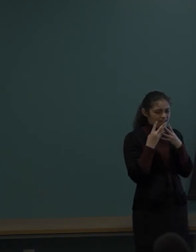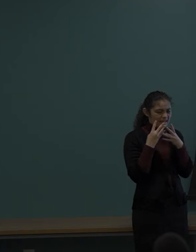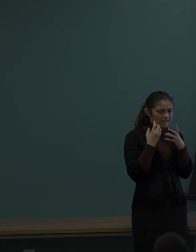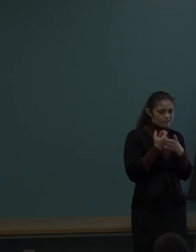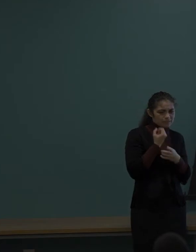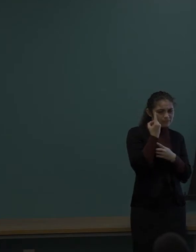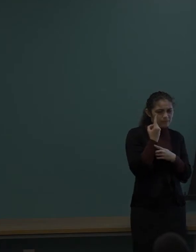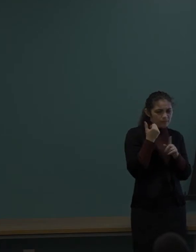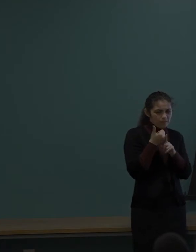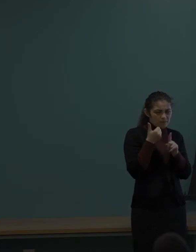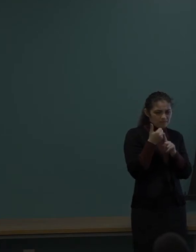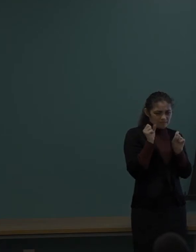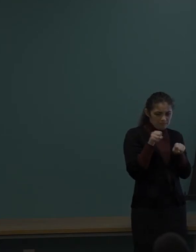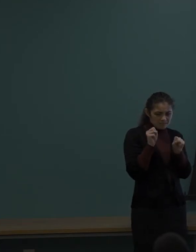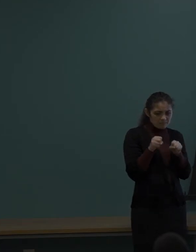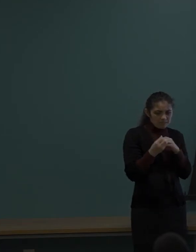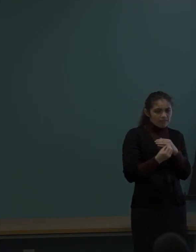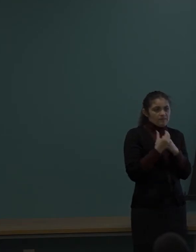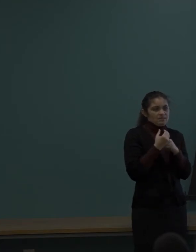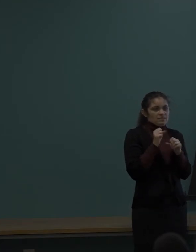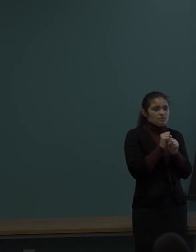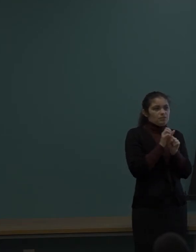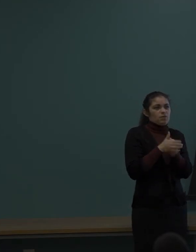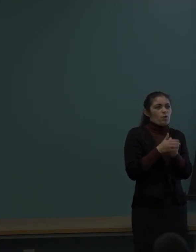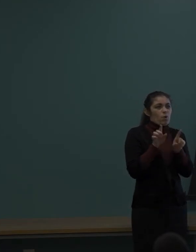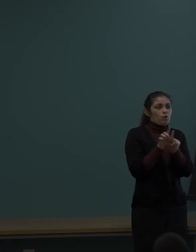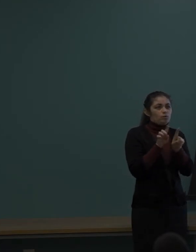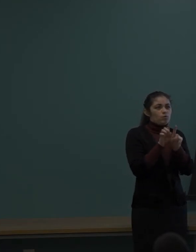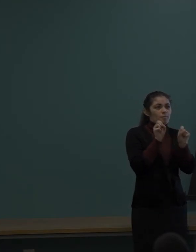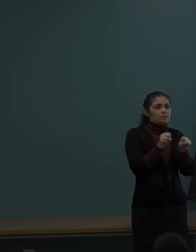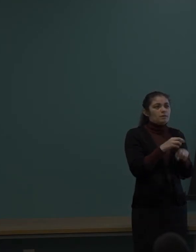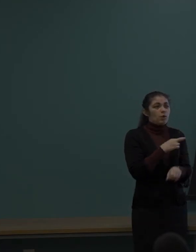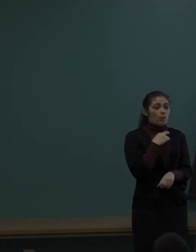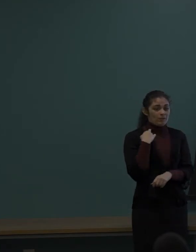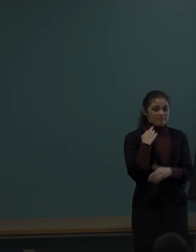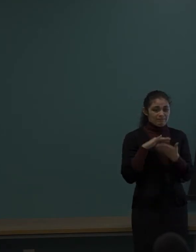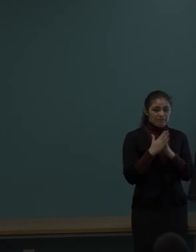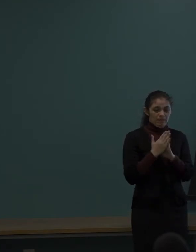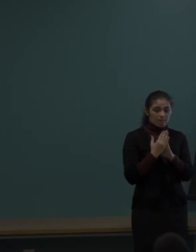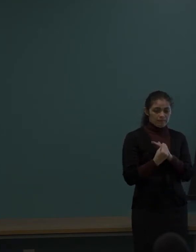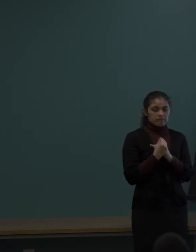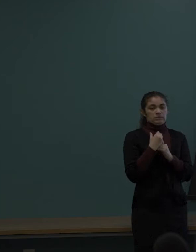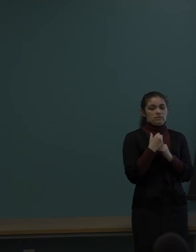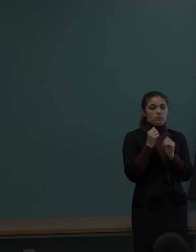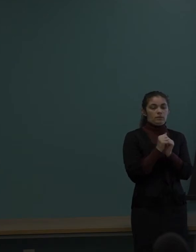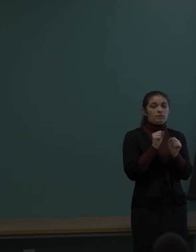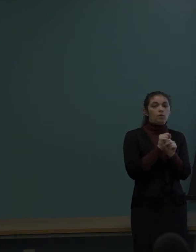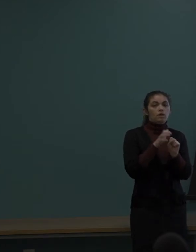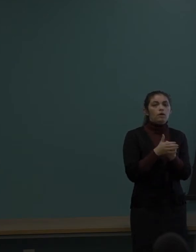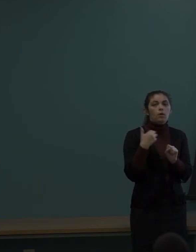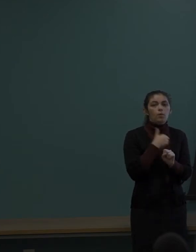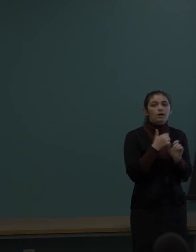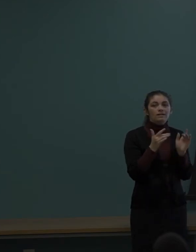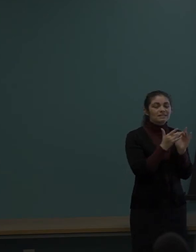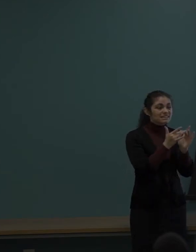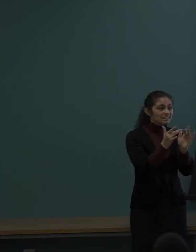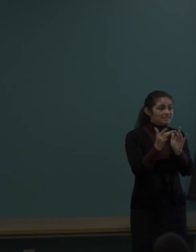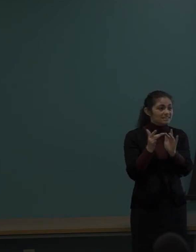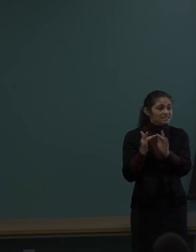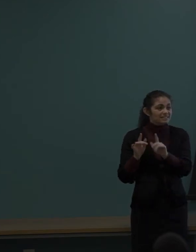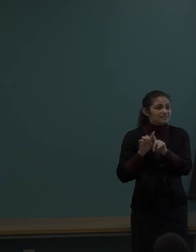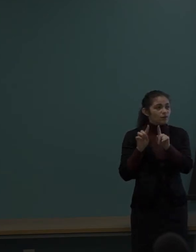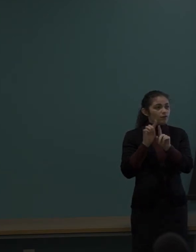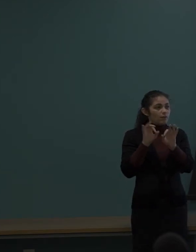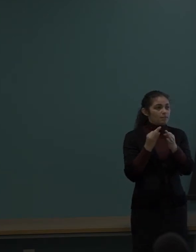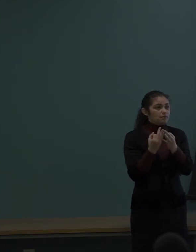their own potential exposure to this infection and their own potential risk to become infected. And so we are contacting these families,